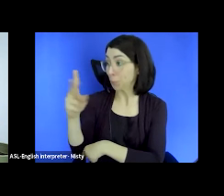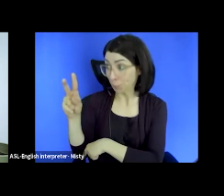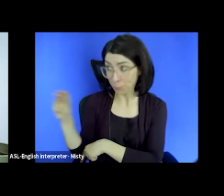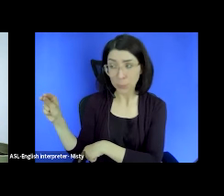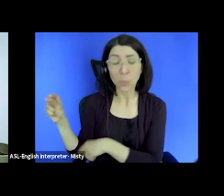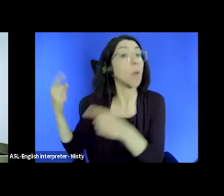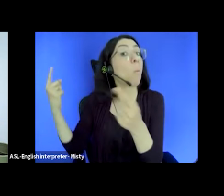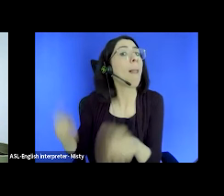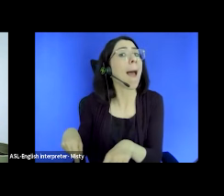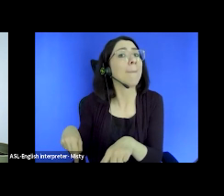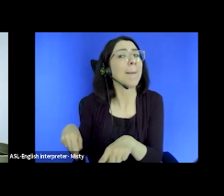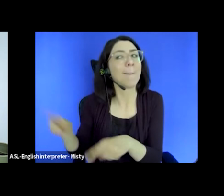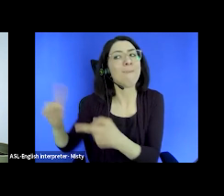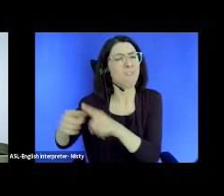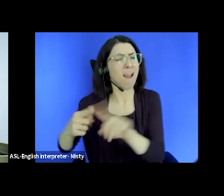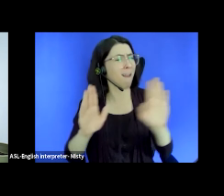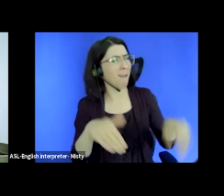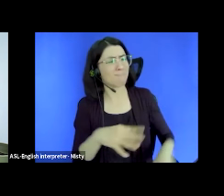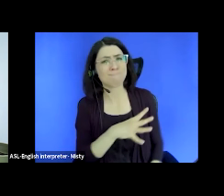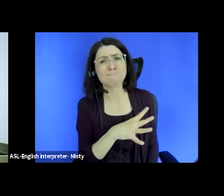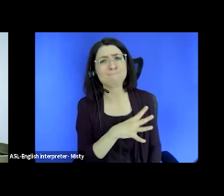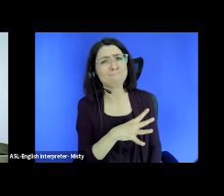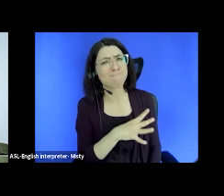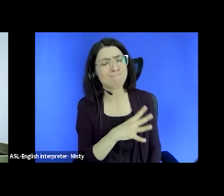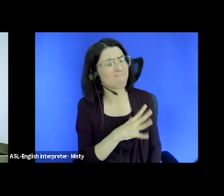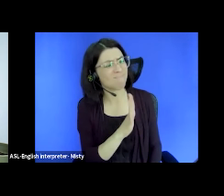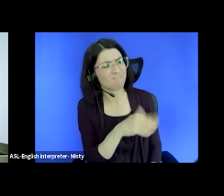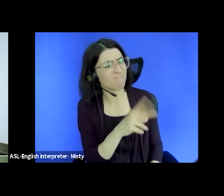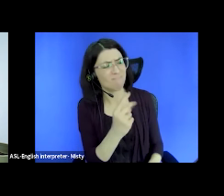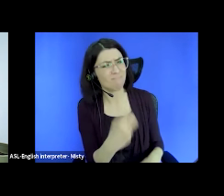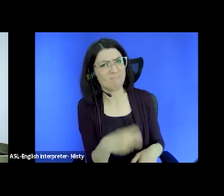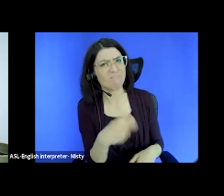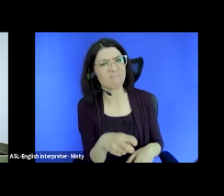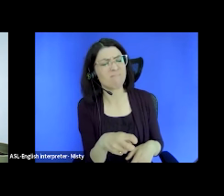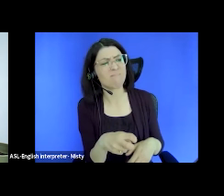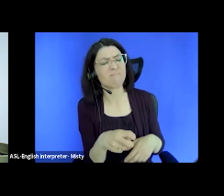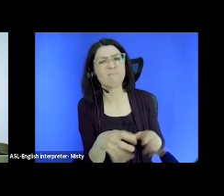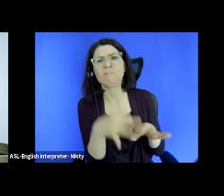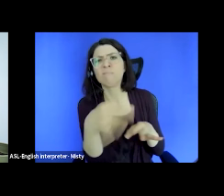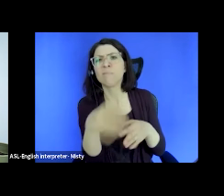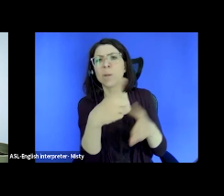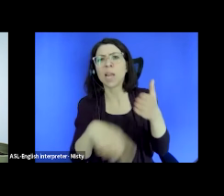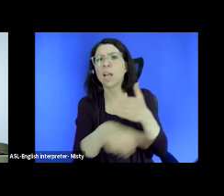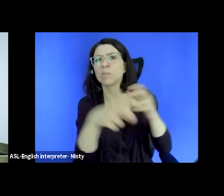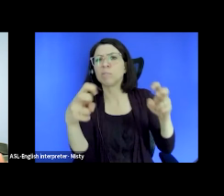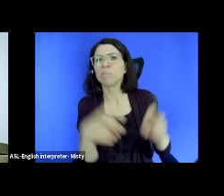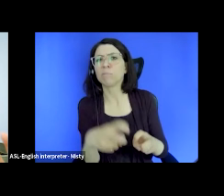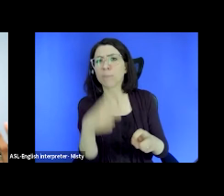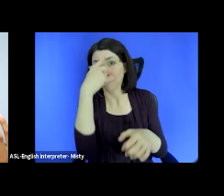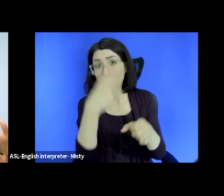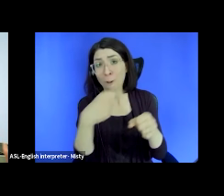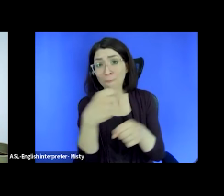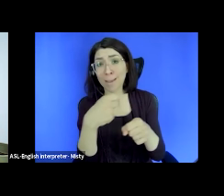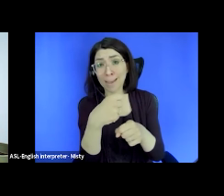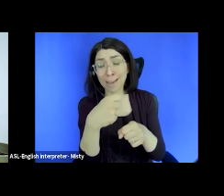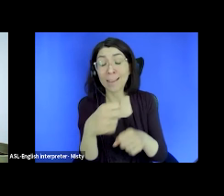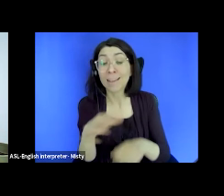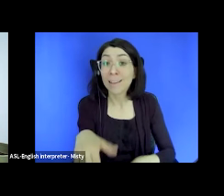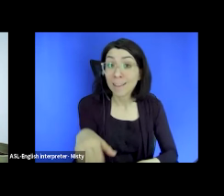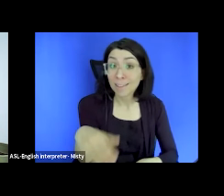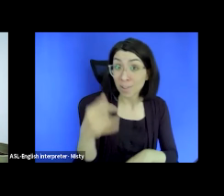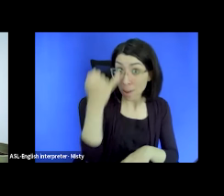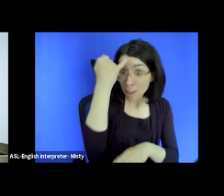happened? She said it was fine, and in fact, it suited her too. We made a time for coffee next week. So if we look at all of this, our minds were racing throughout this